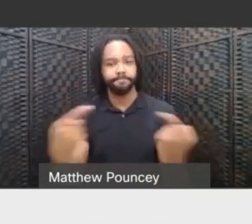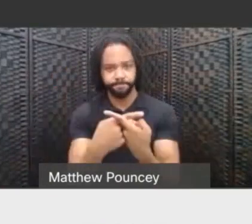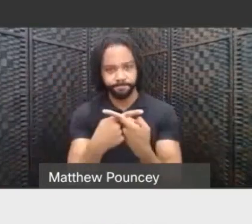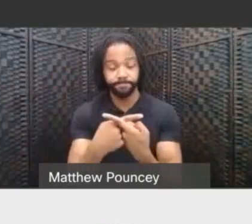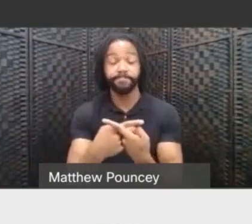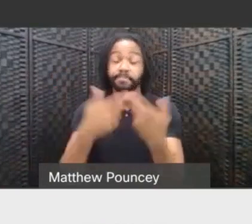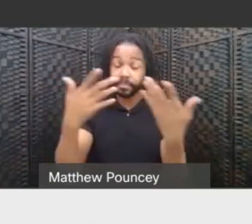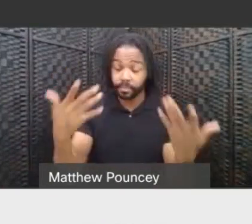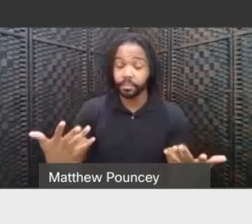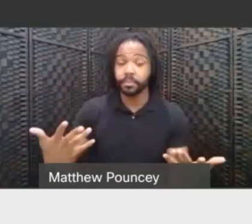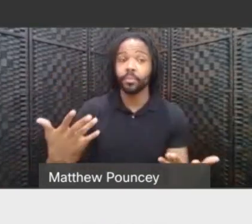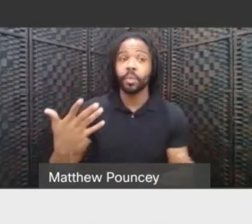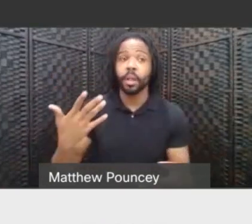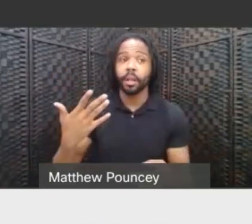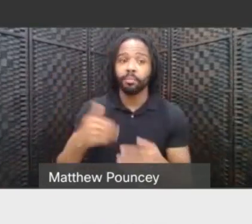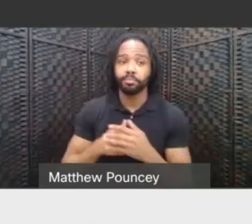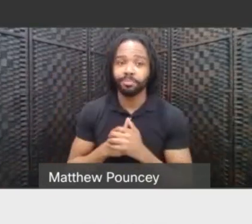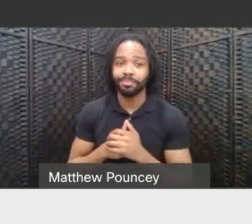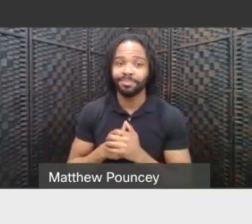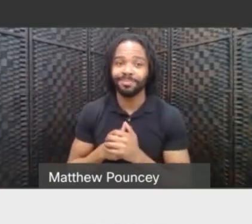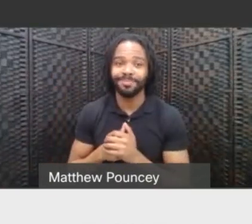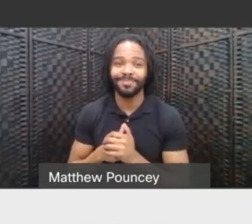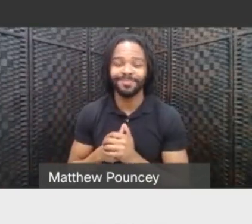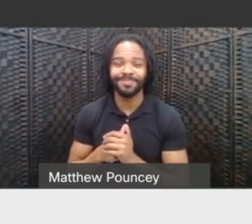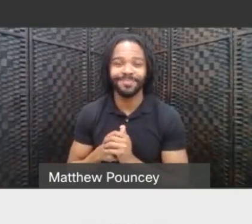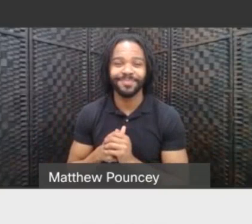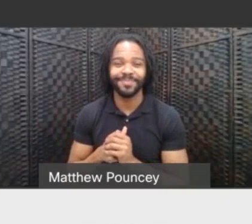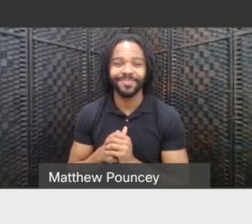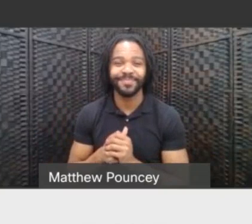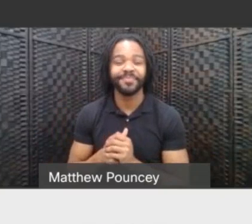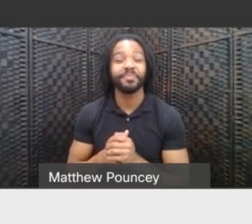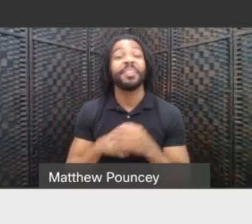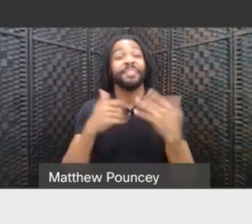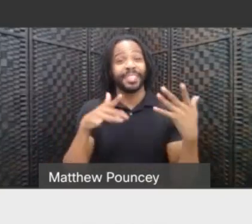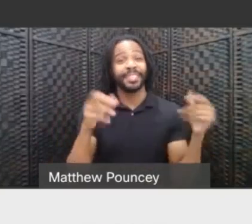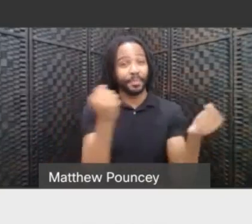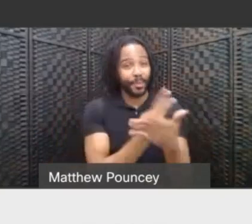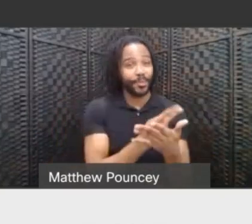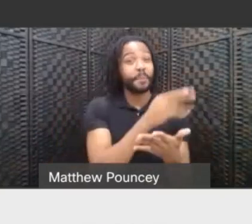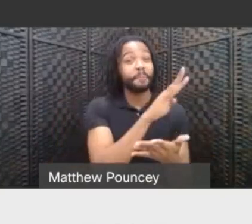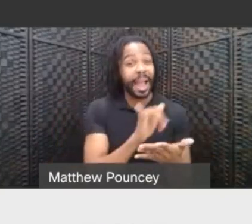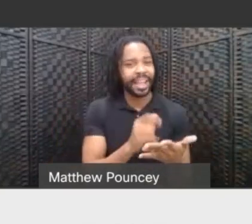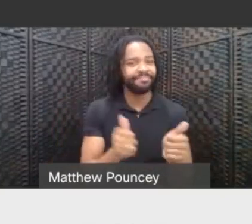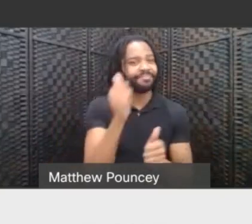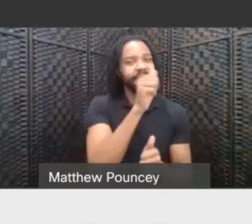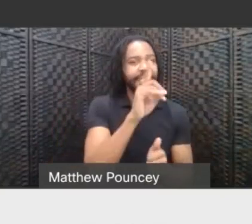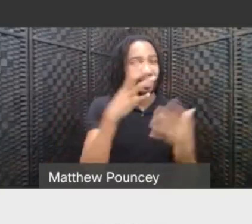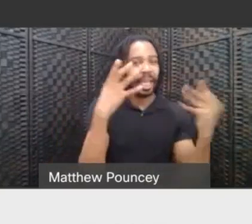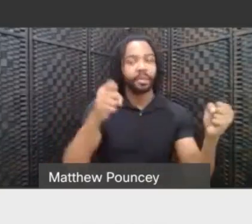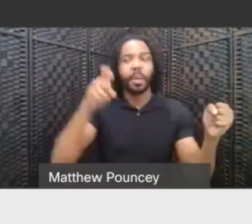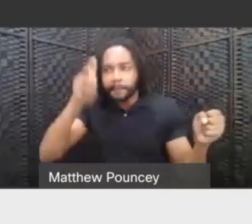which has been, well, I was going to say which has been approved by DC Health. It has to be approved by DC